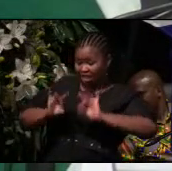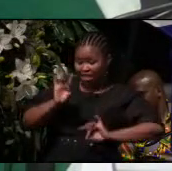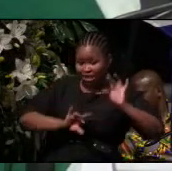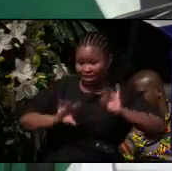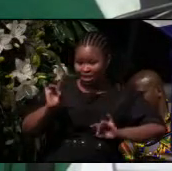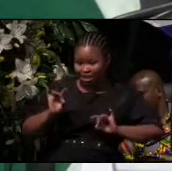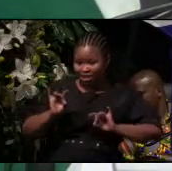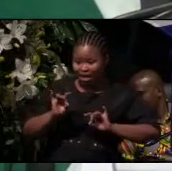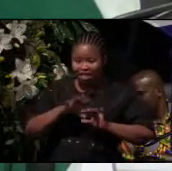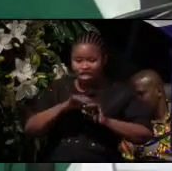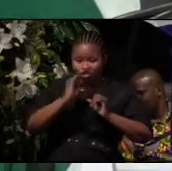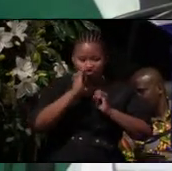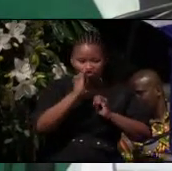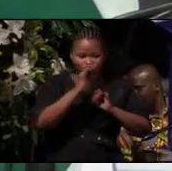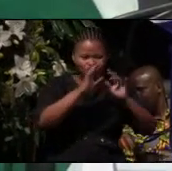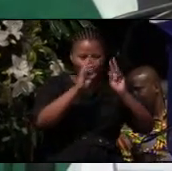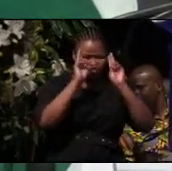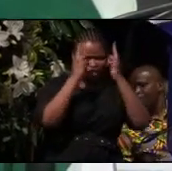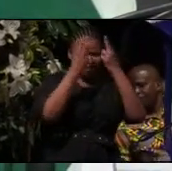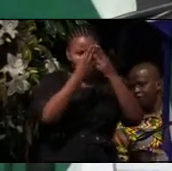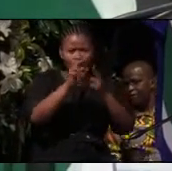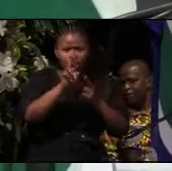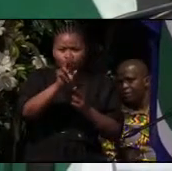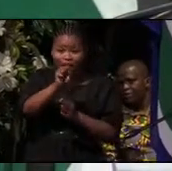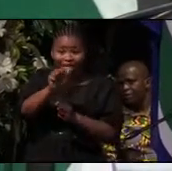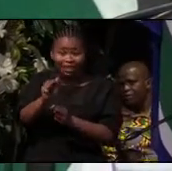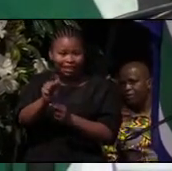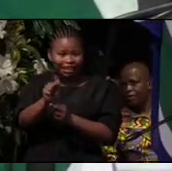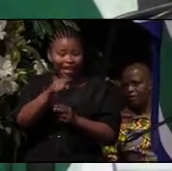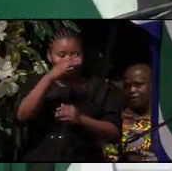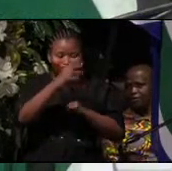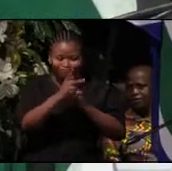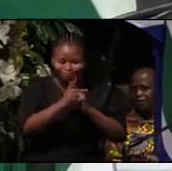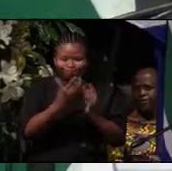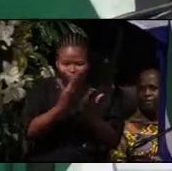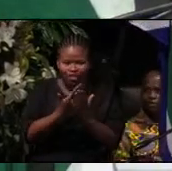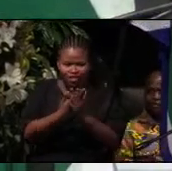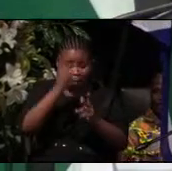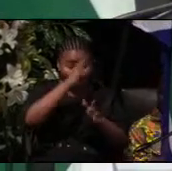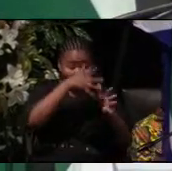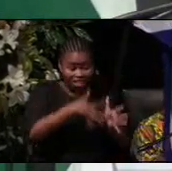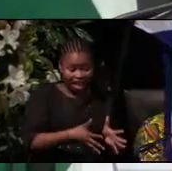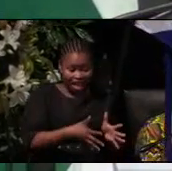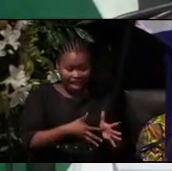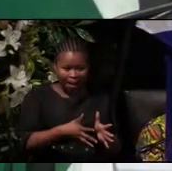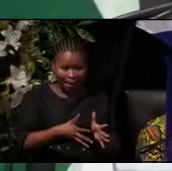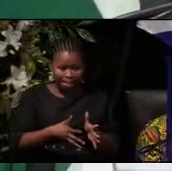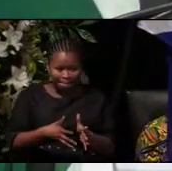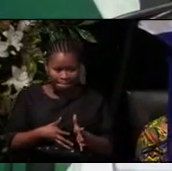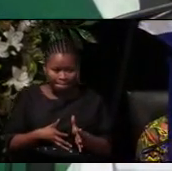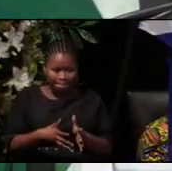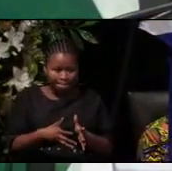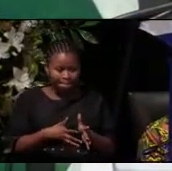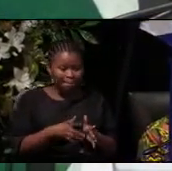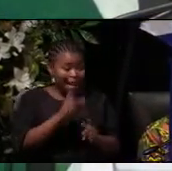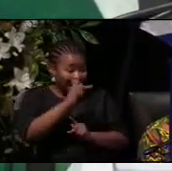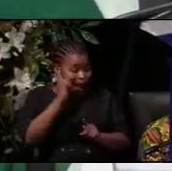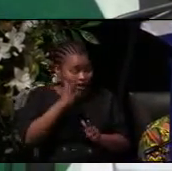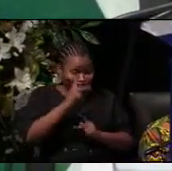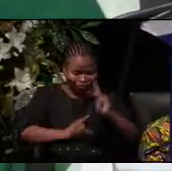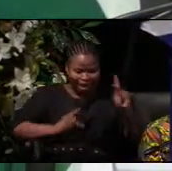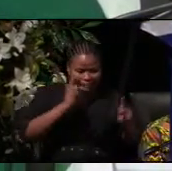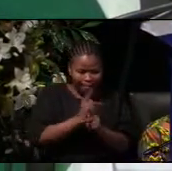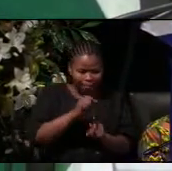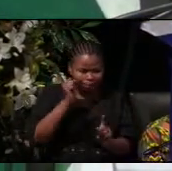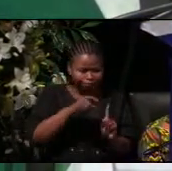admissions State University in the USA of course he is an a professor but also